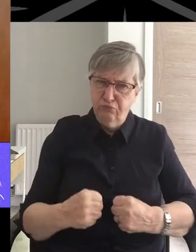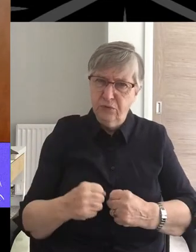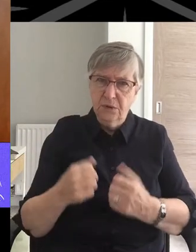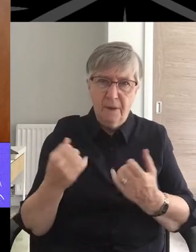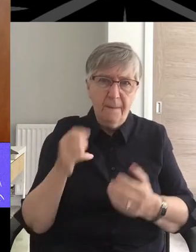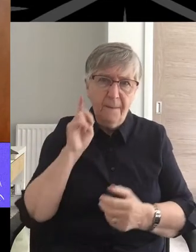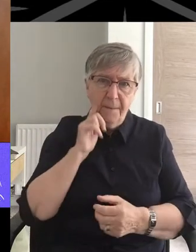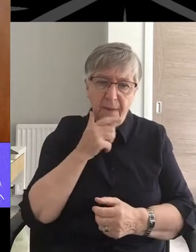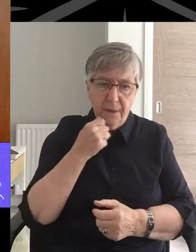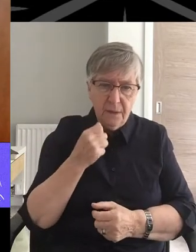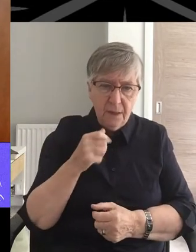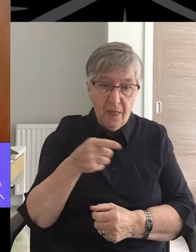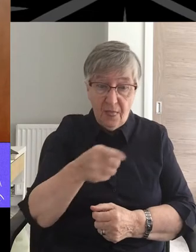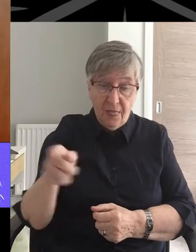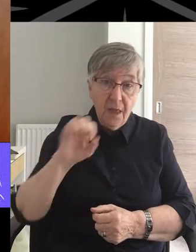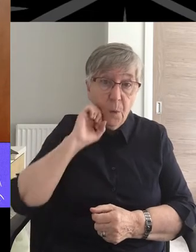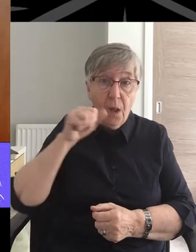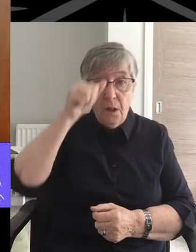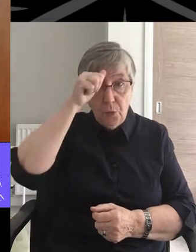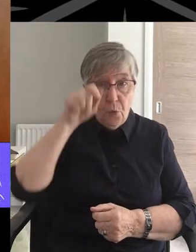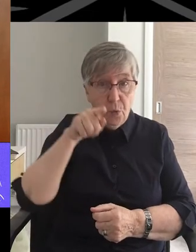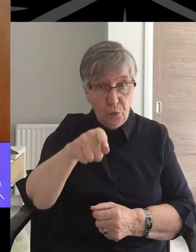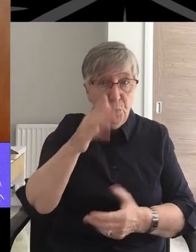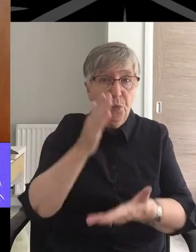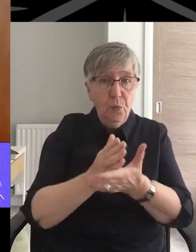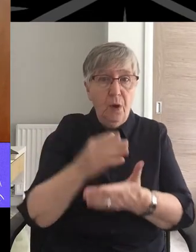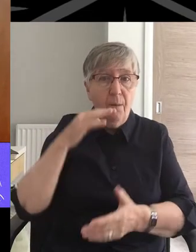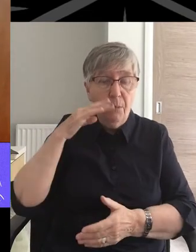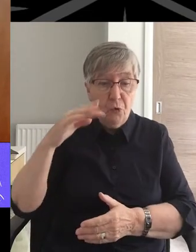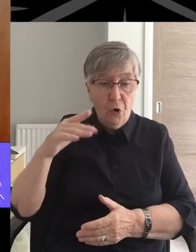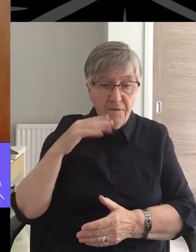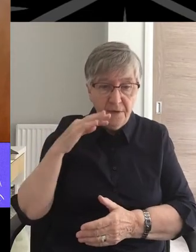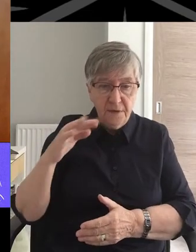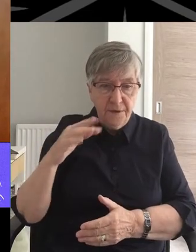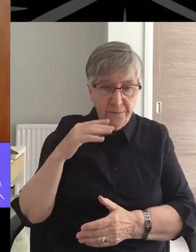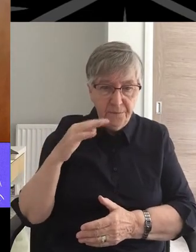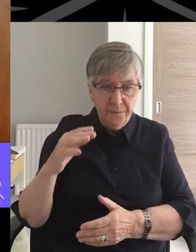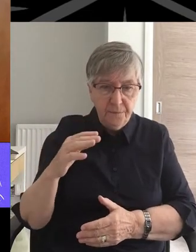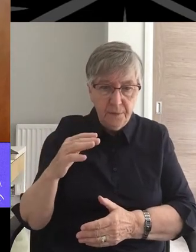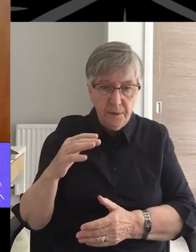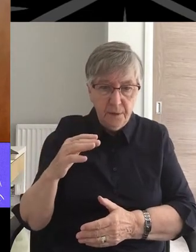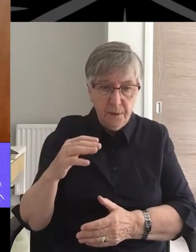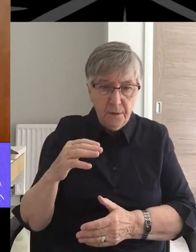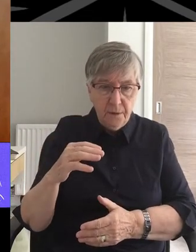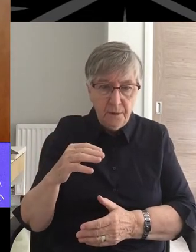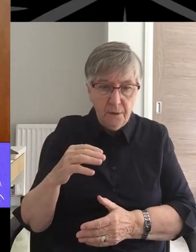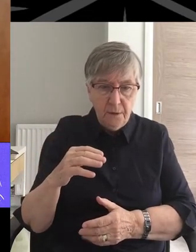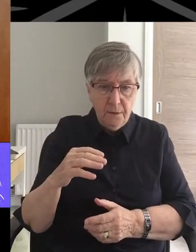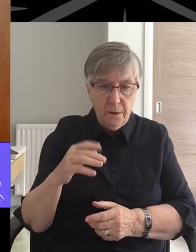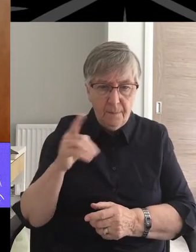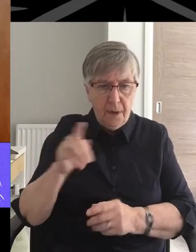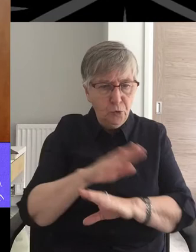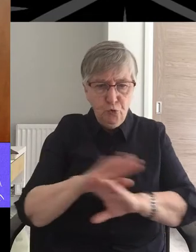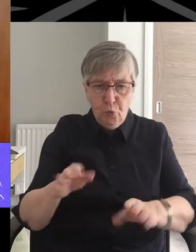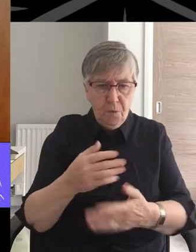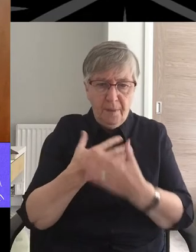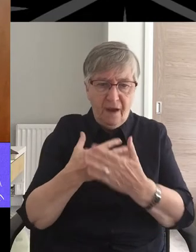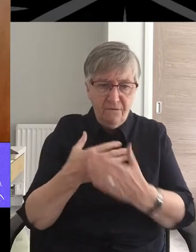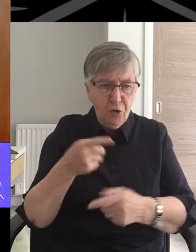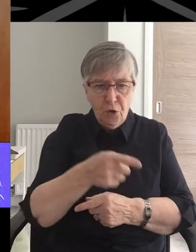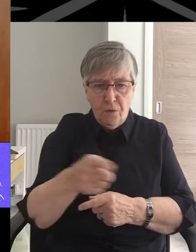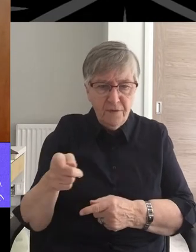they will know that a prophet has been among them. And you, son of man, Do not be afraid of them or their